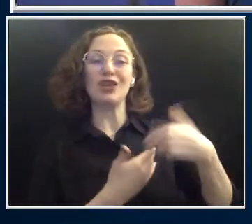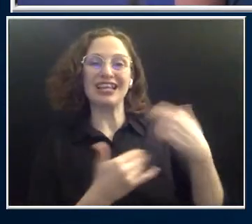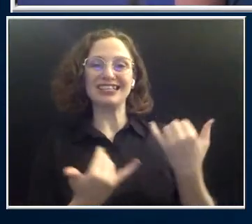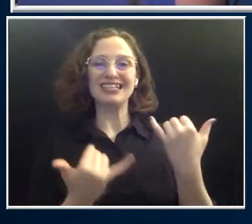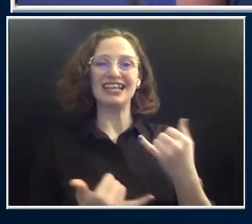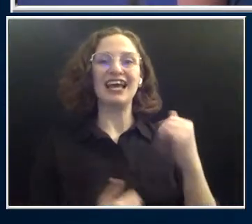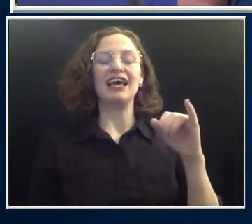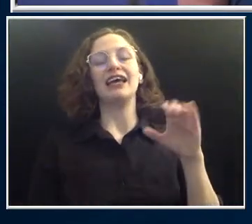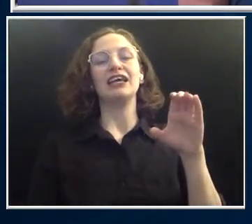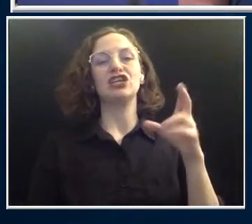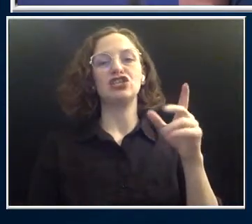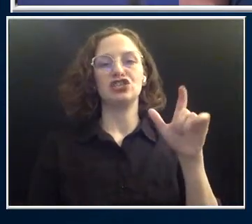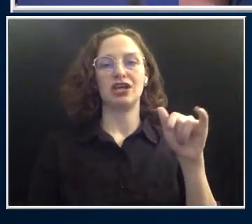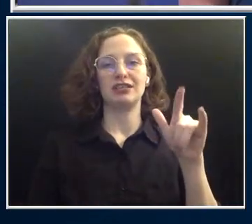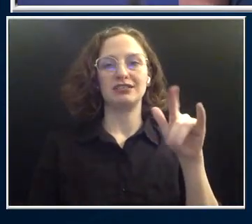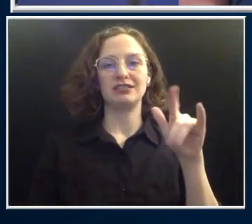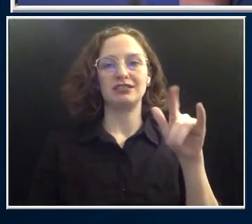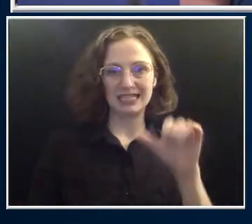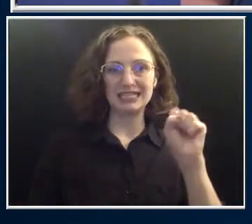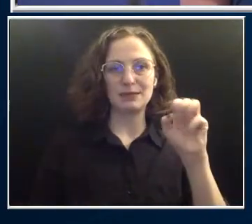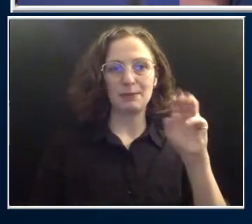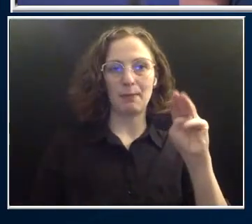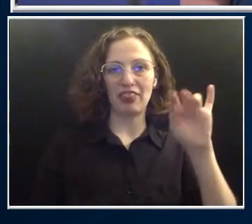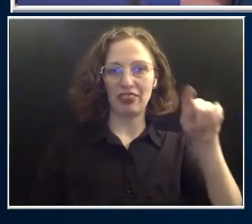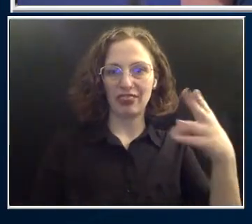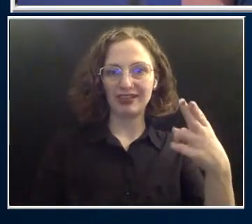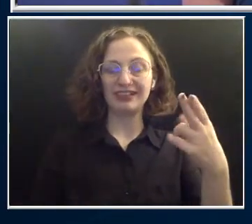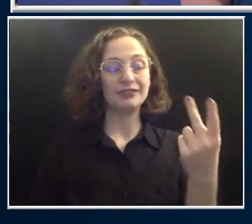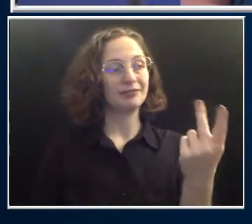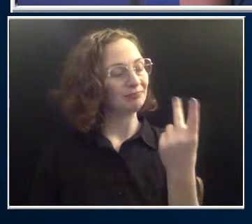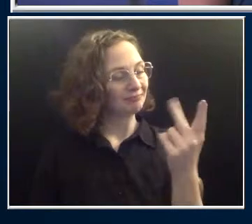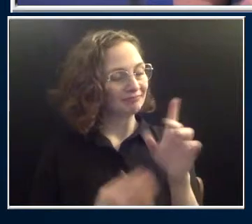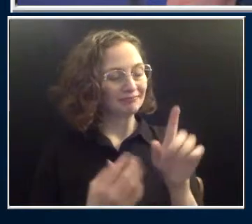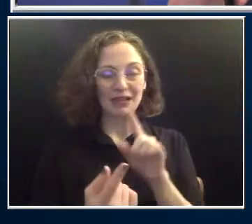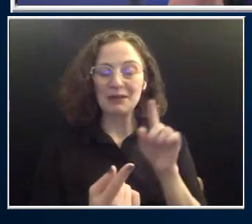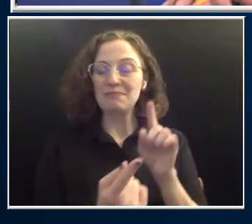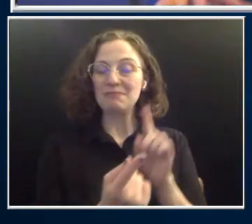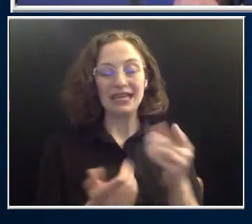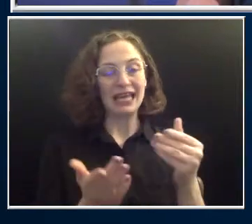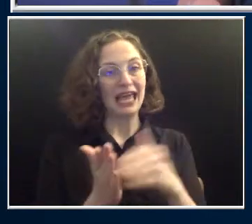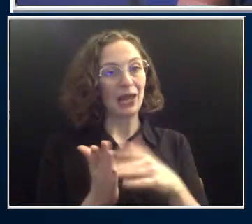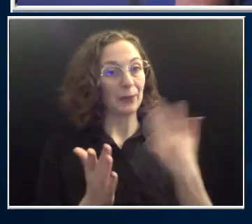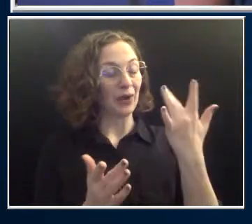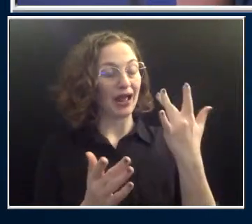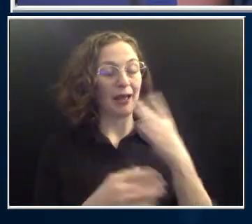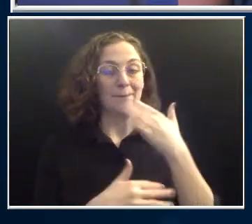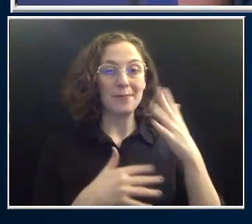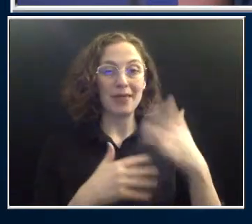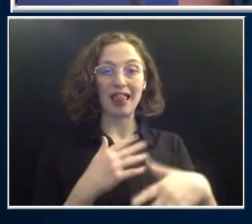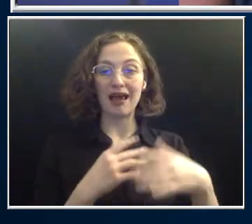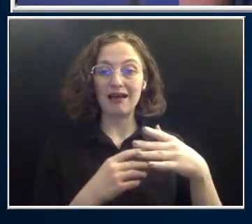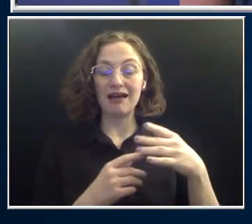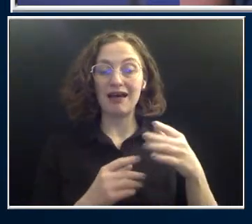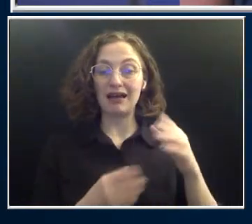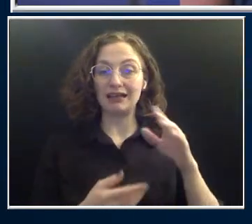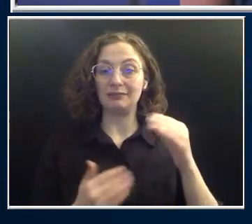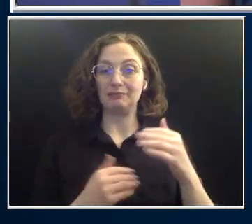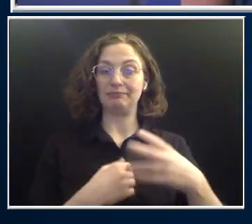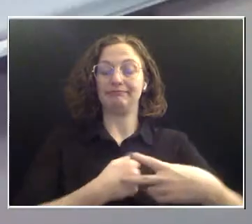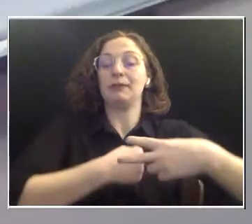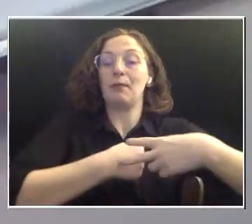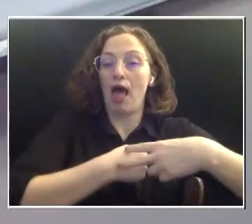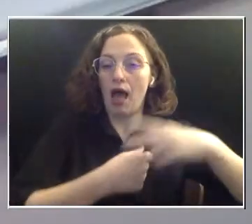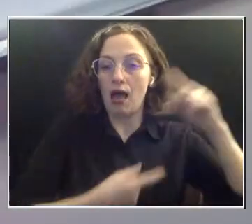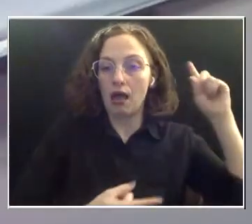meeting like this again because there is a need. So let's talk about that. What does the blood supply look like now? Yeah,